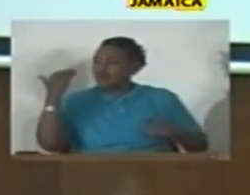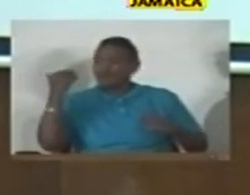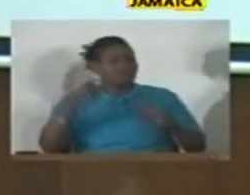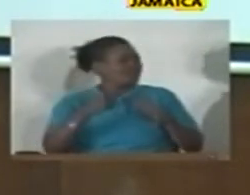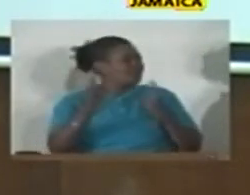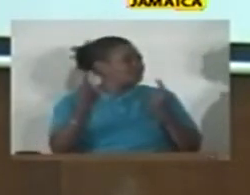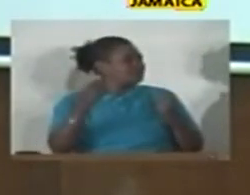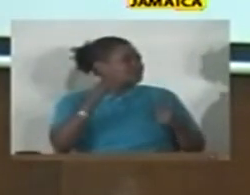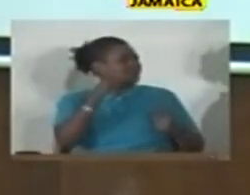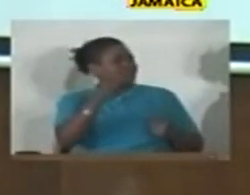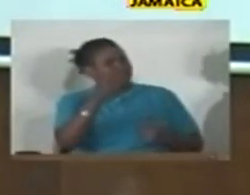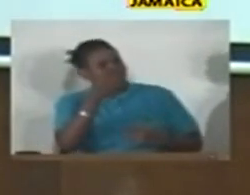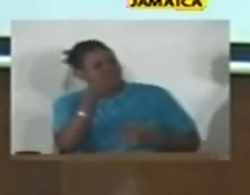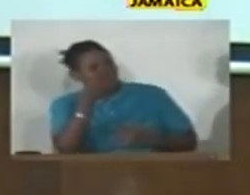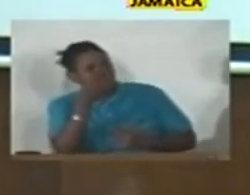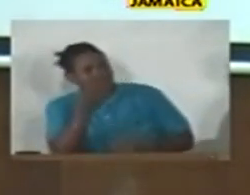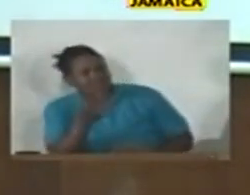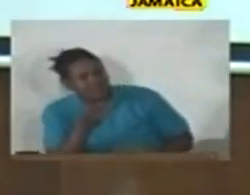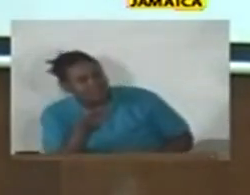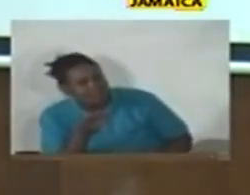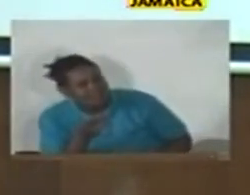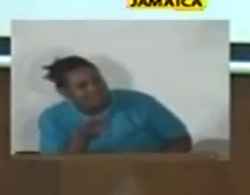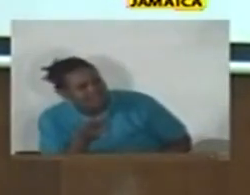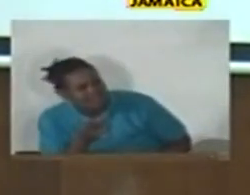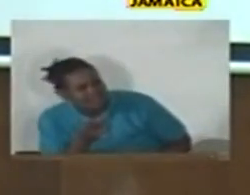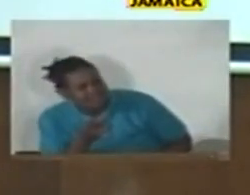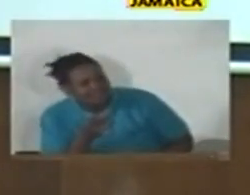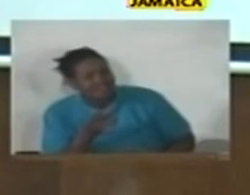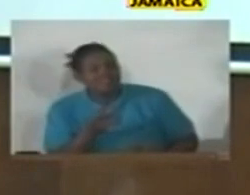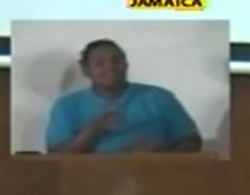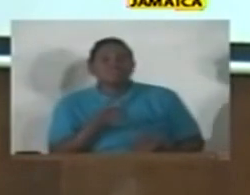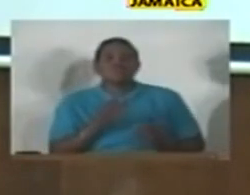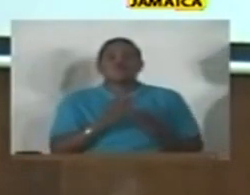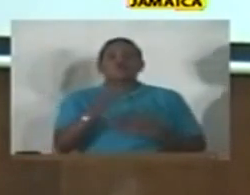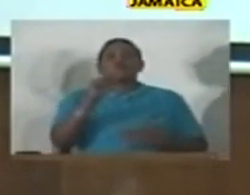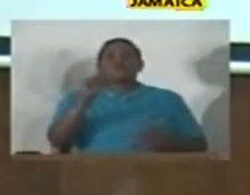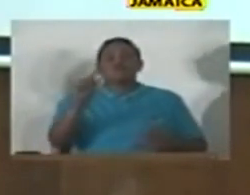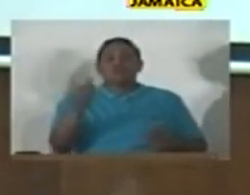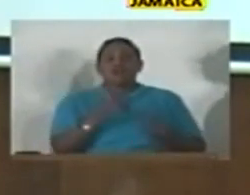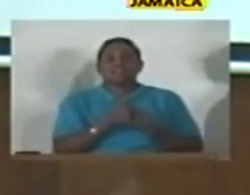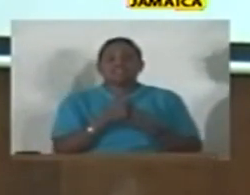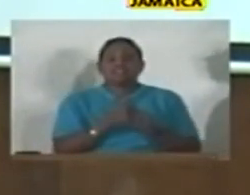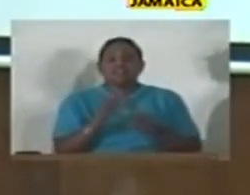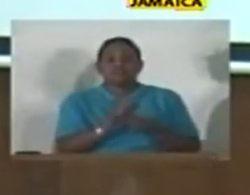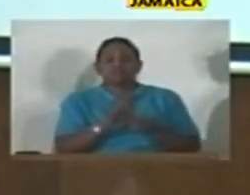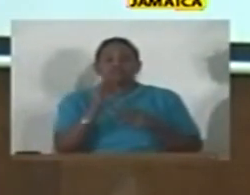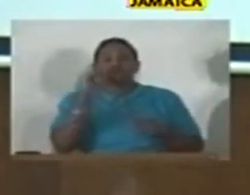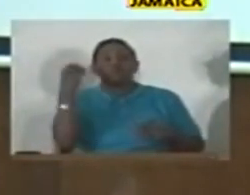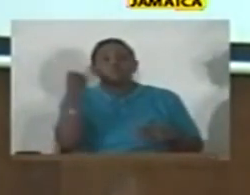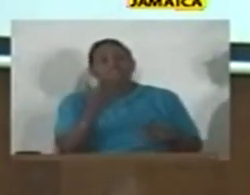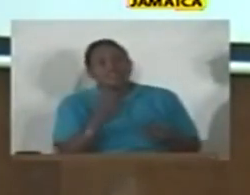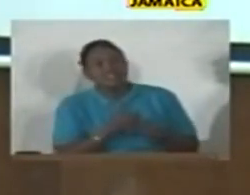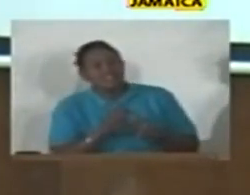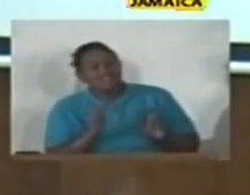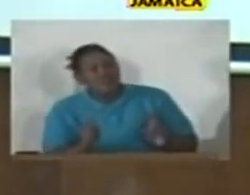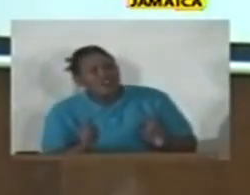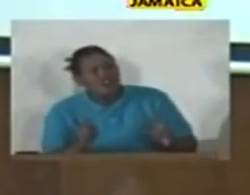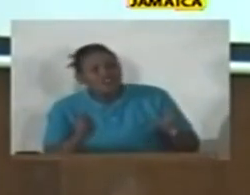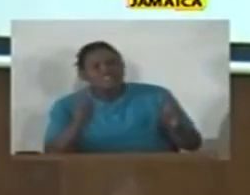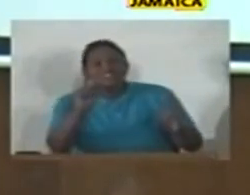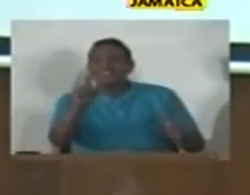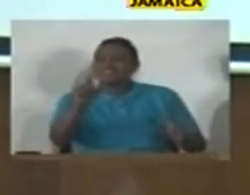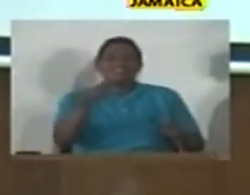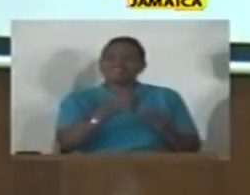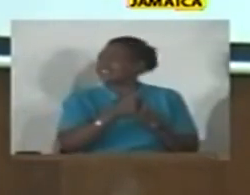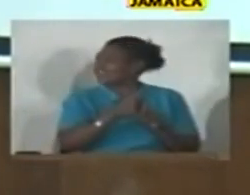RADA, the ministry will be providing urgently needed direct